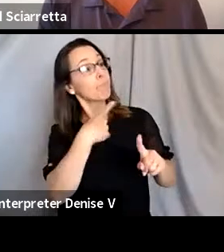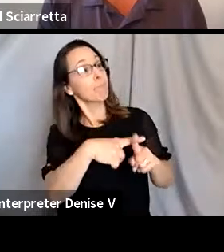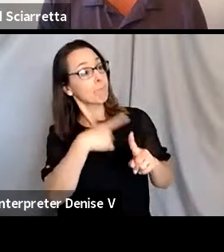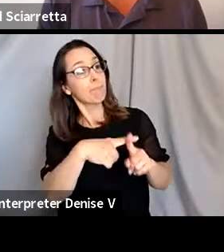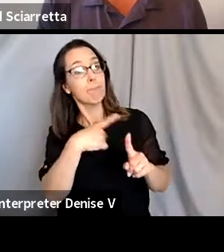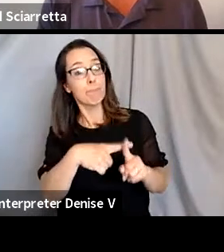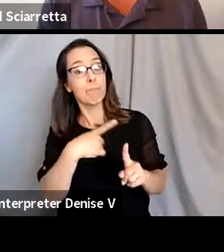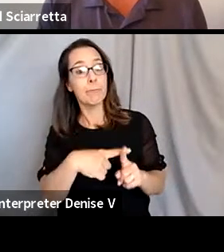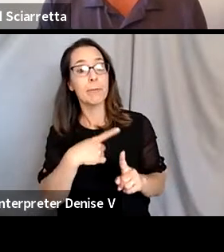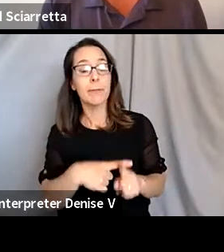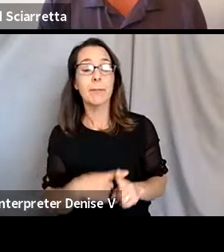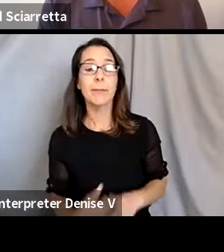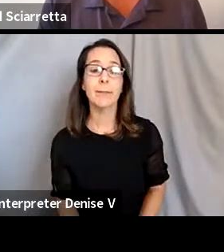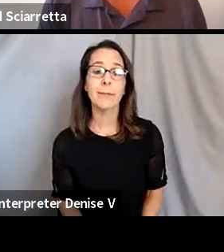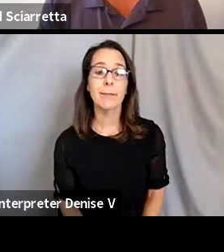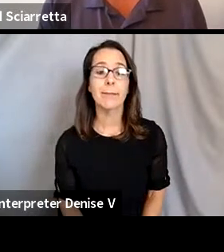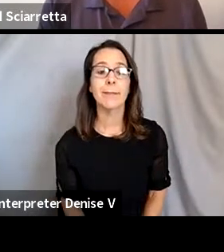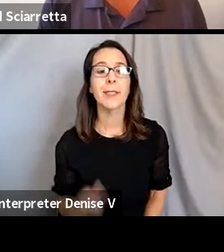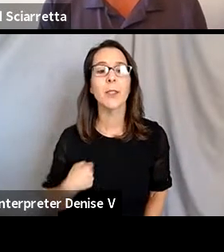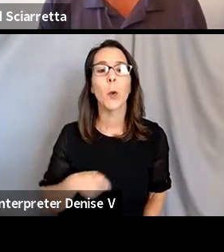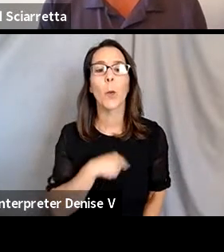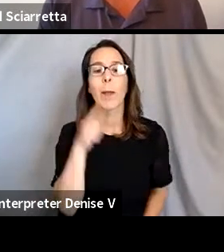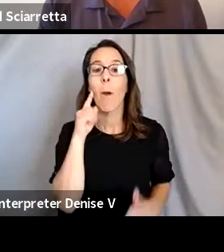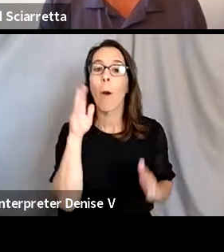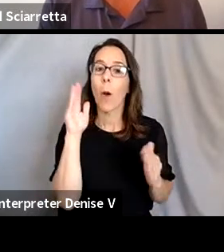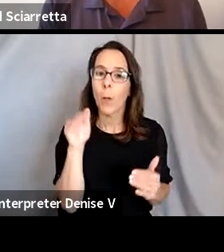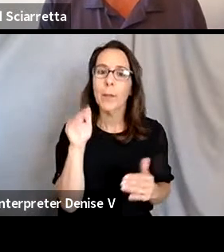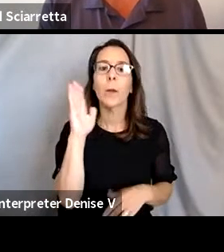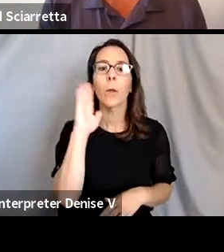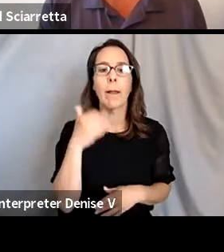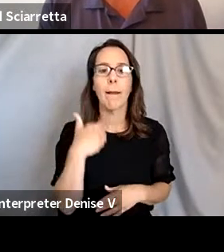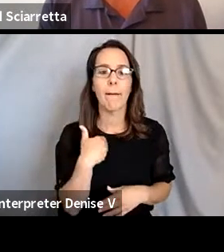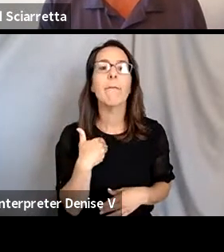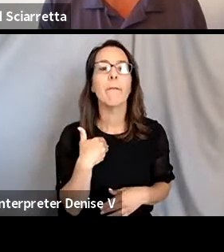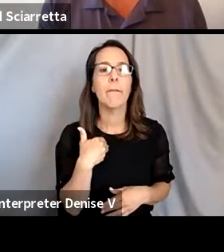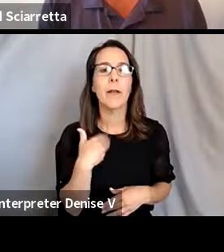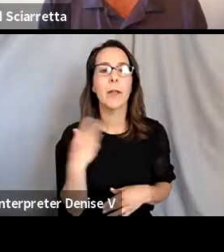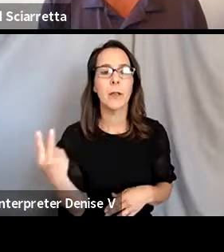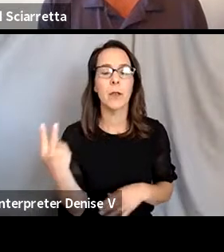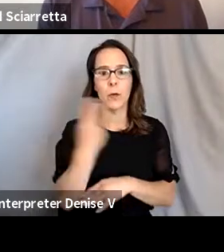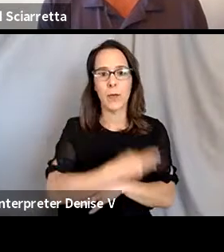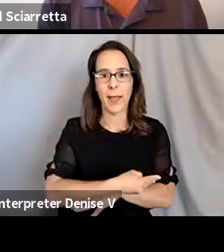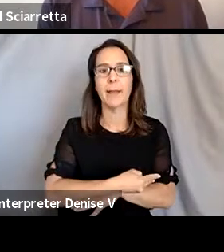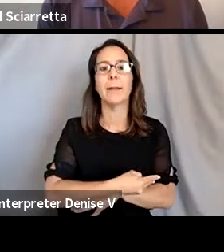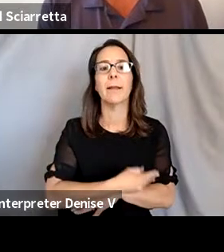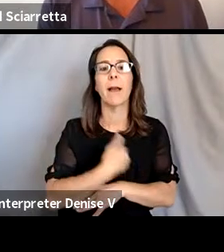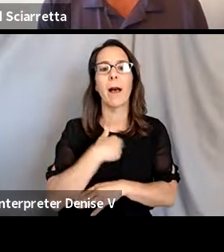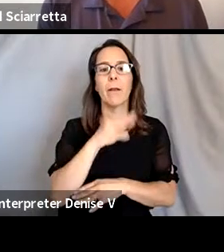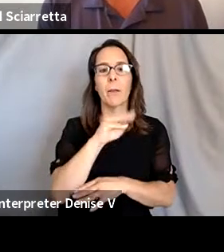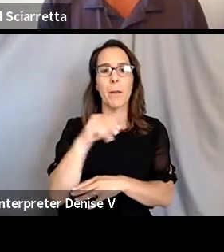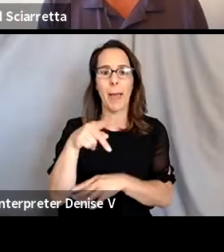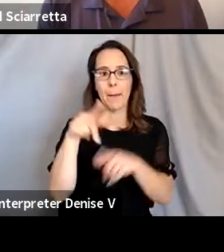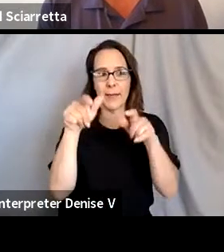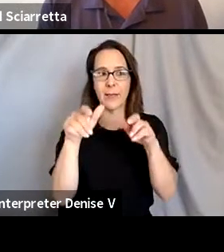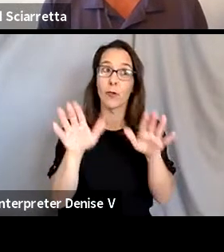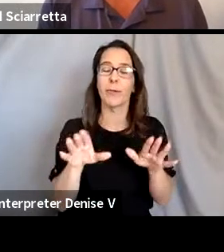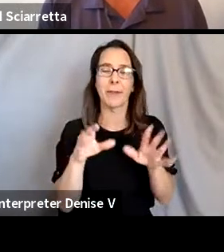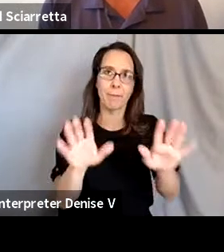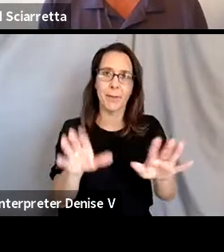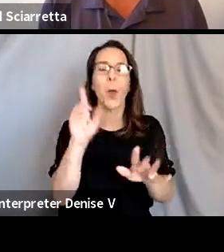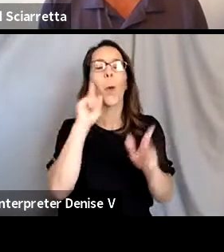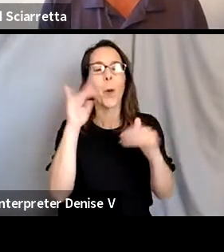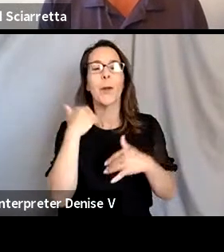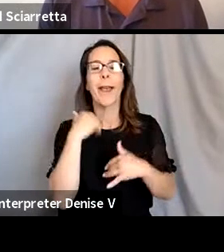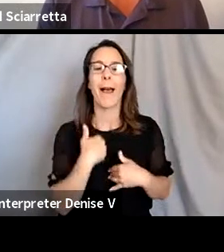kids. So we hope that we're going to have another 2 days of MAP testing, great MAP testing with our